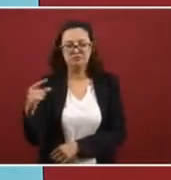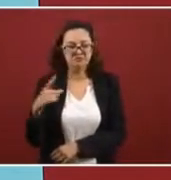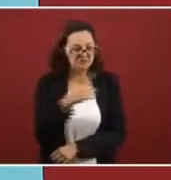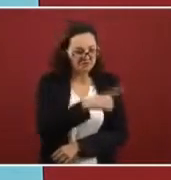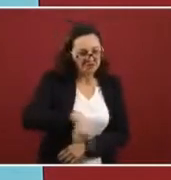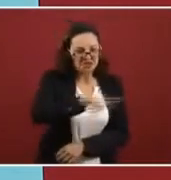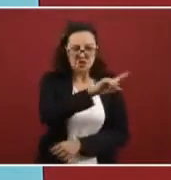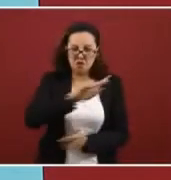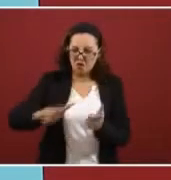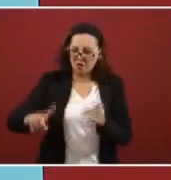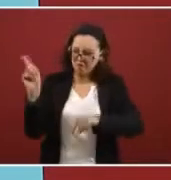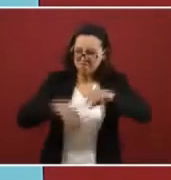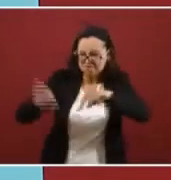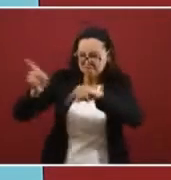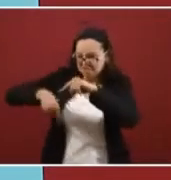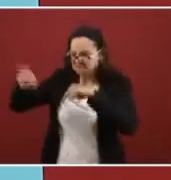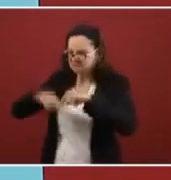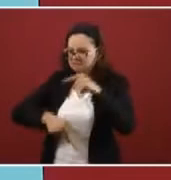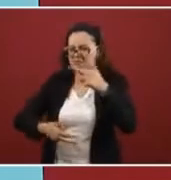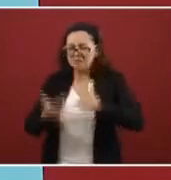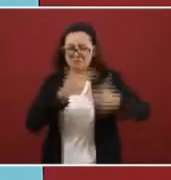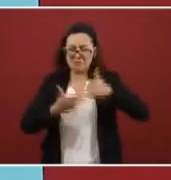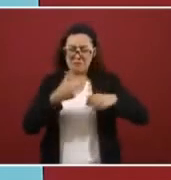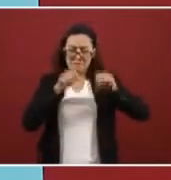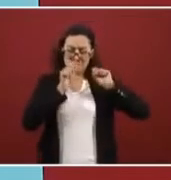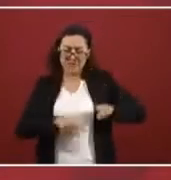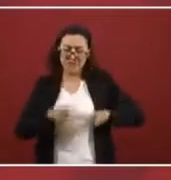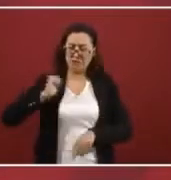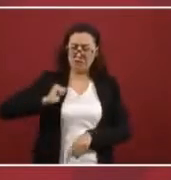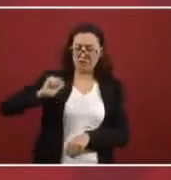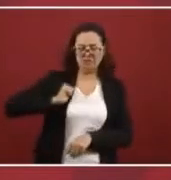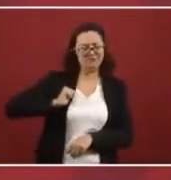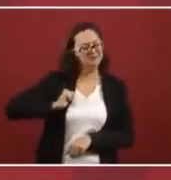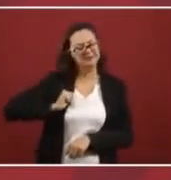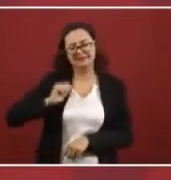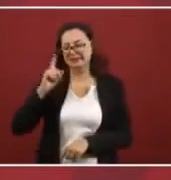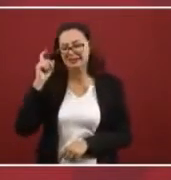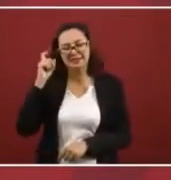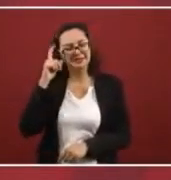would be very difficult to revert.